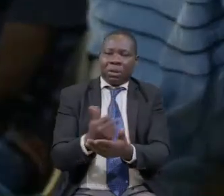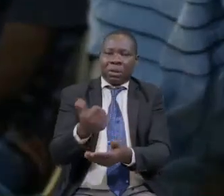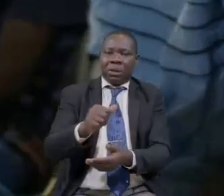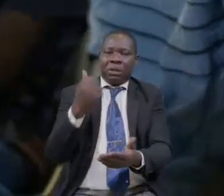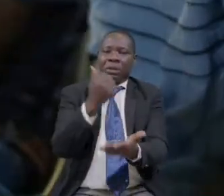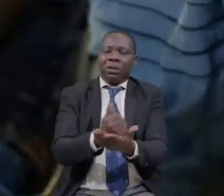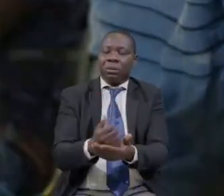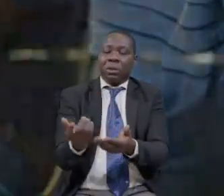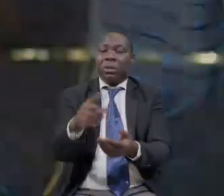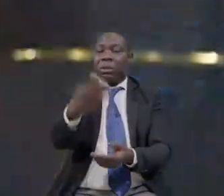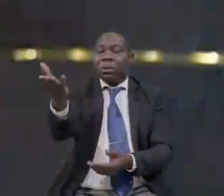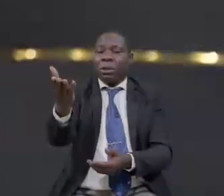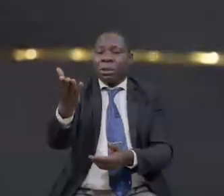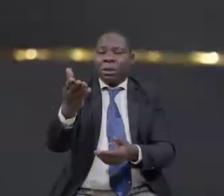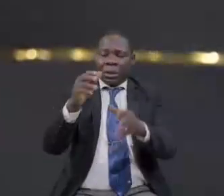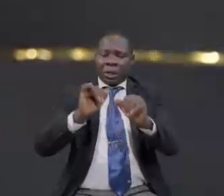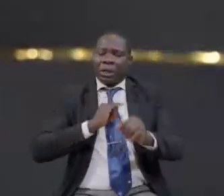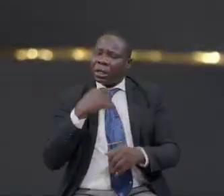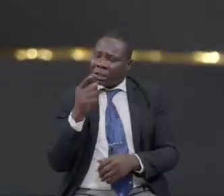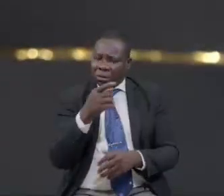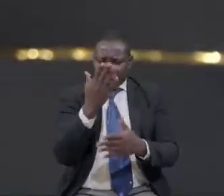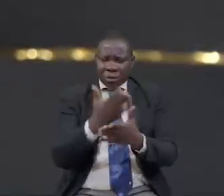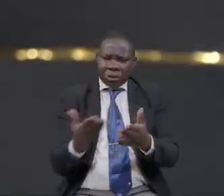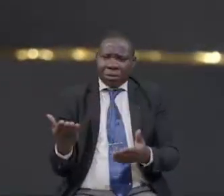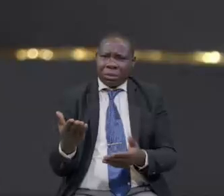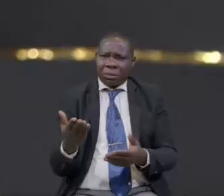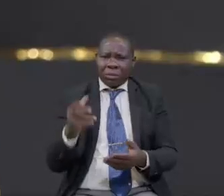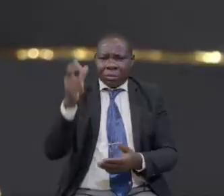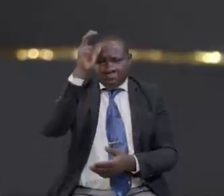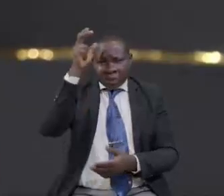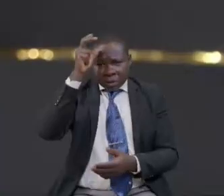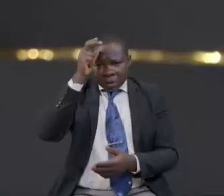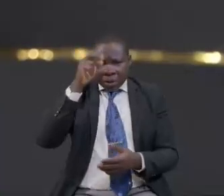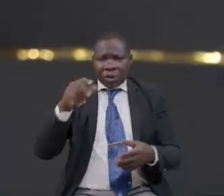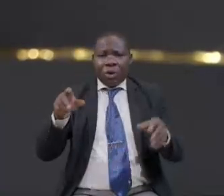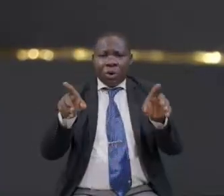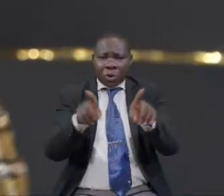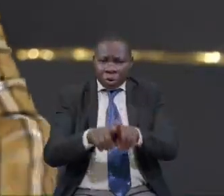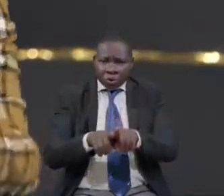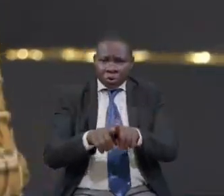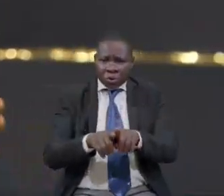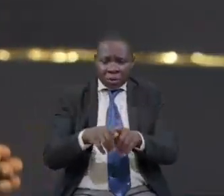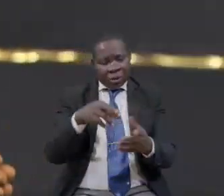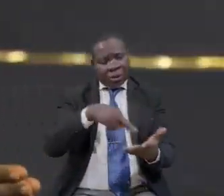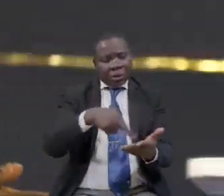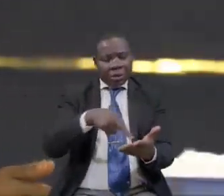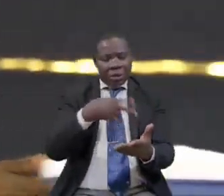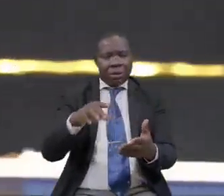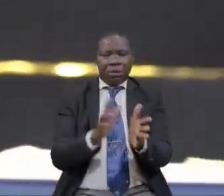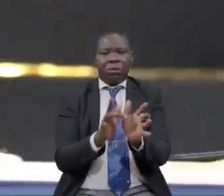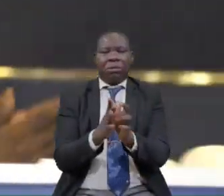Can I tell you something? Satan also quotes the Bible.